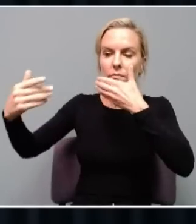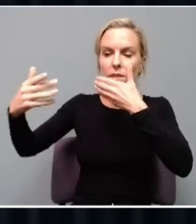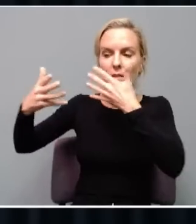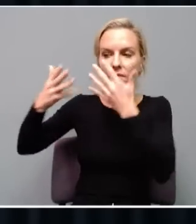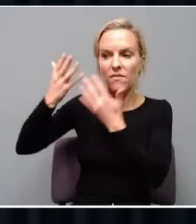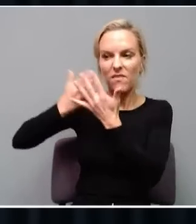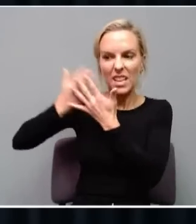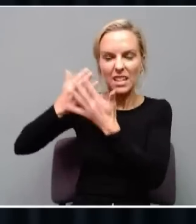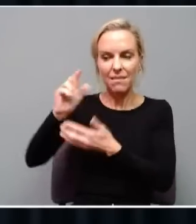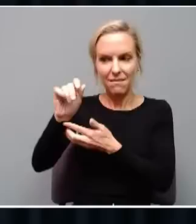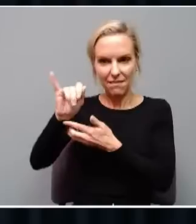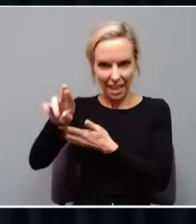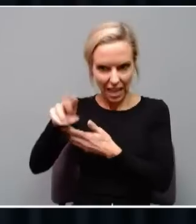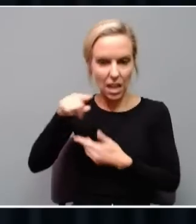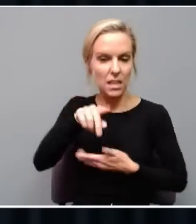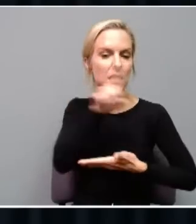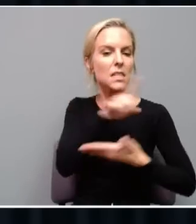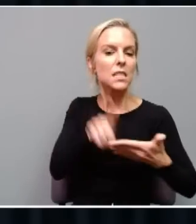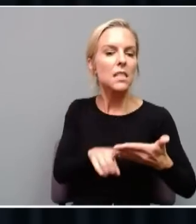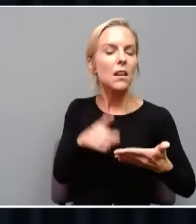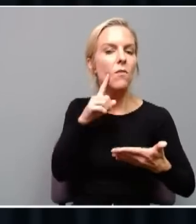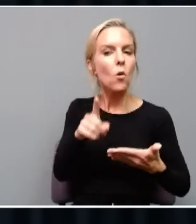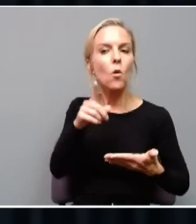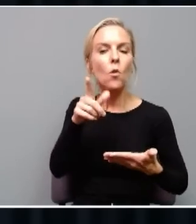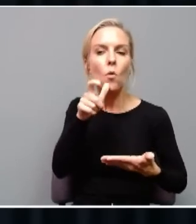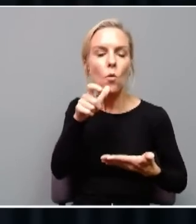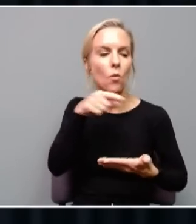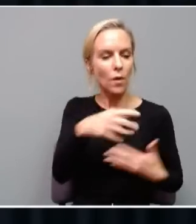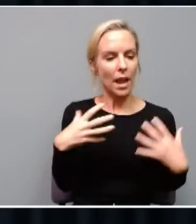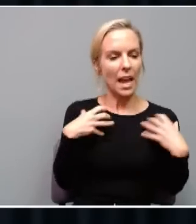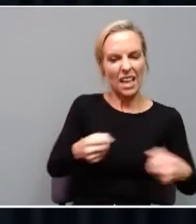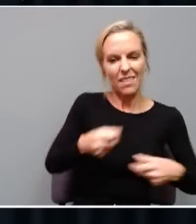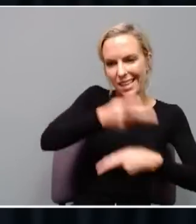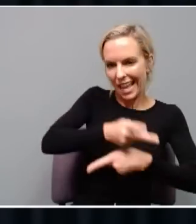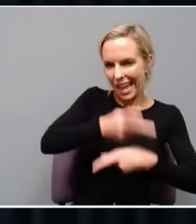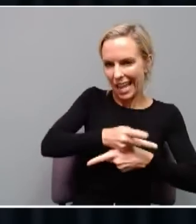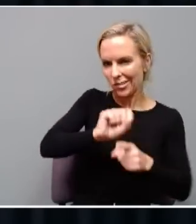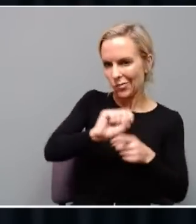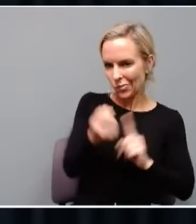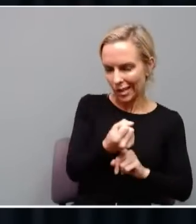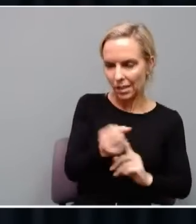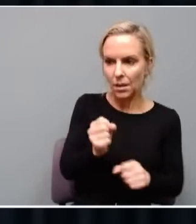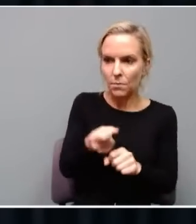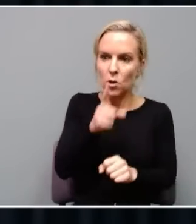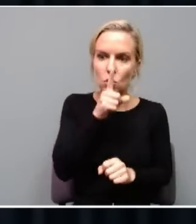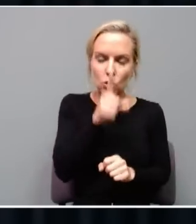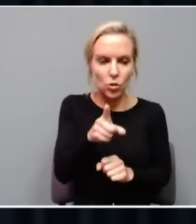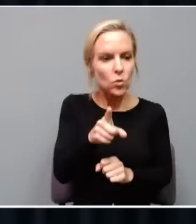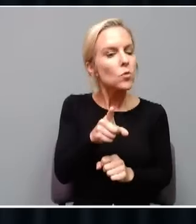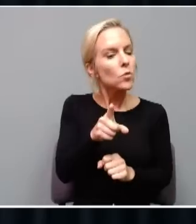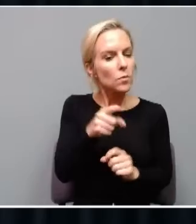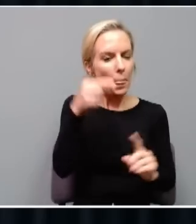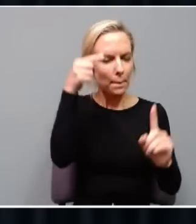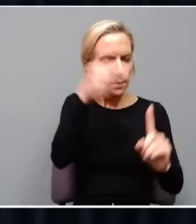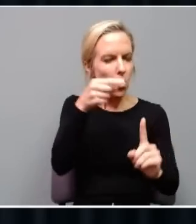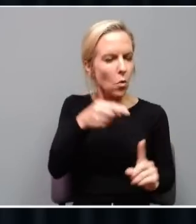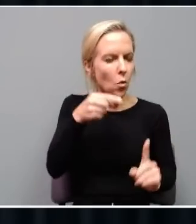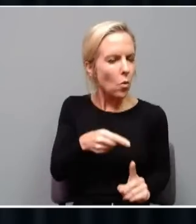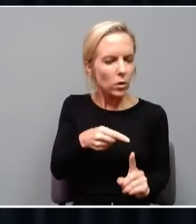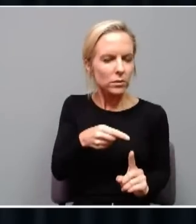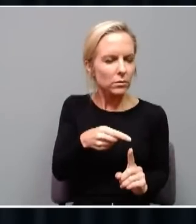was designed specifically for healthcare use cases. We wanted to make sure that we're touching on some of the pain points for